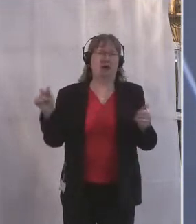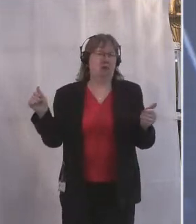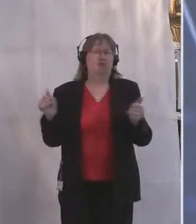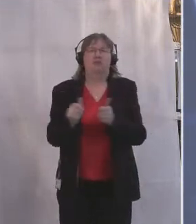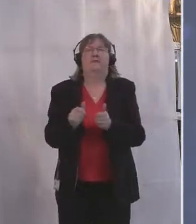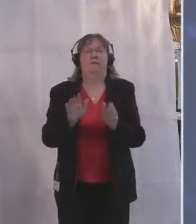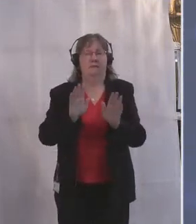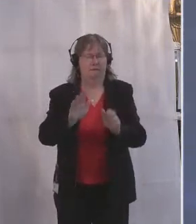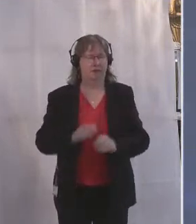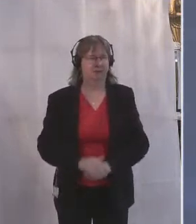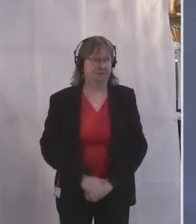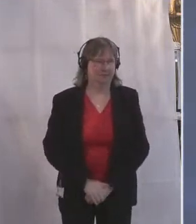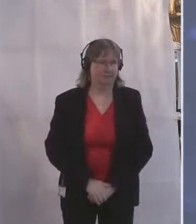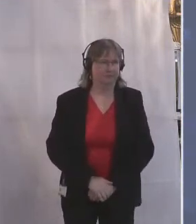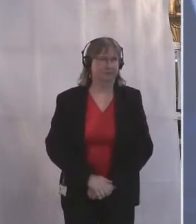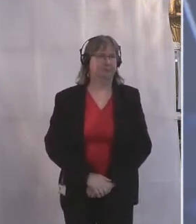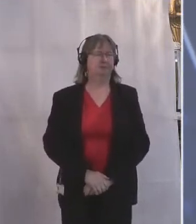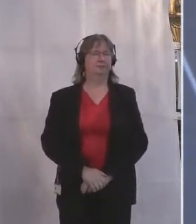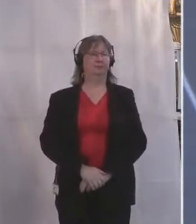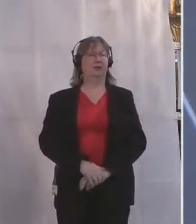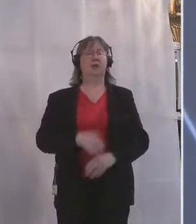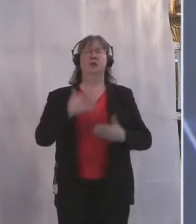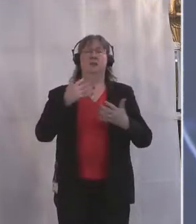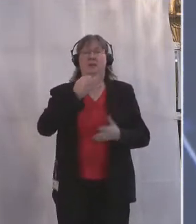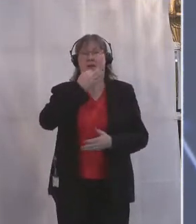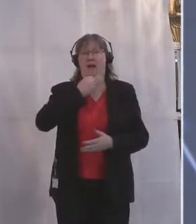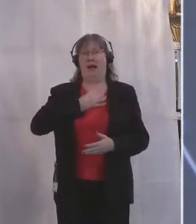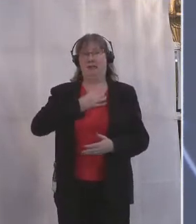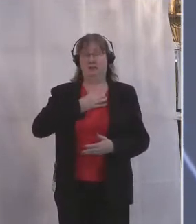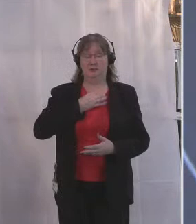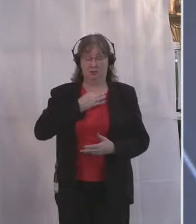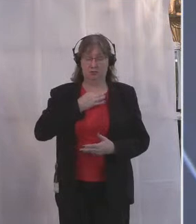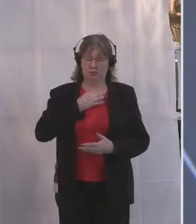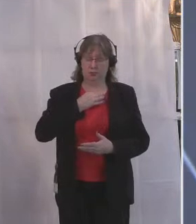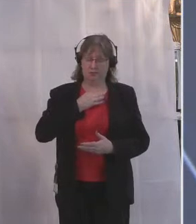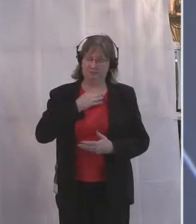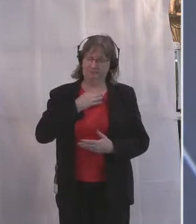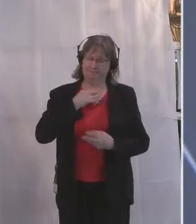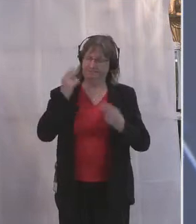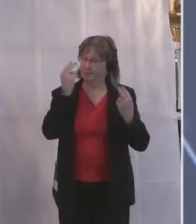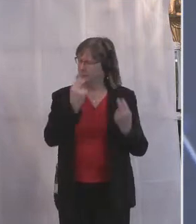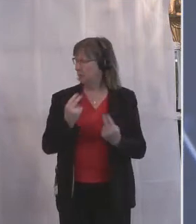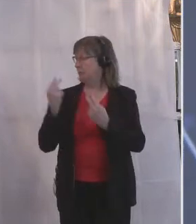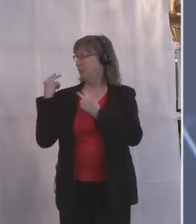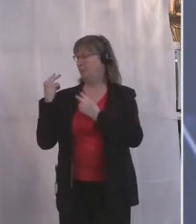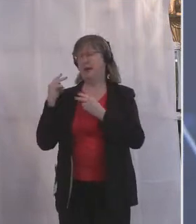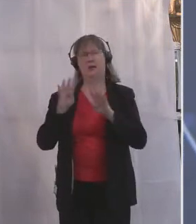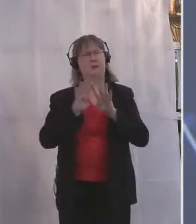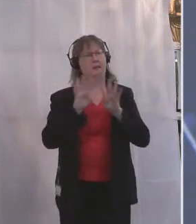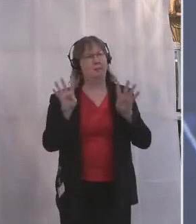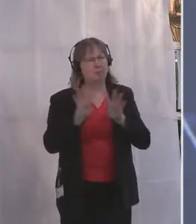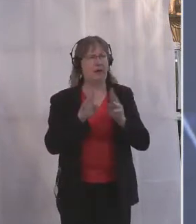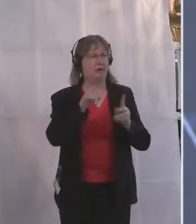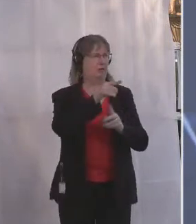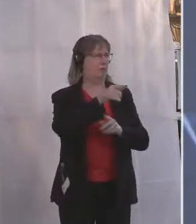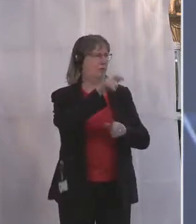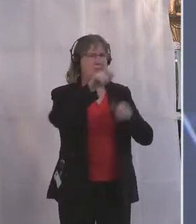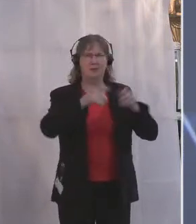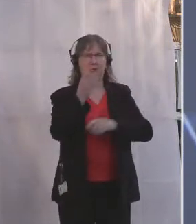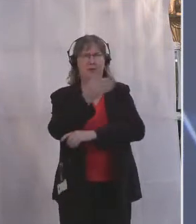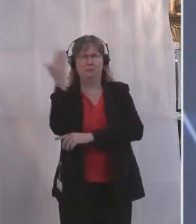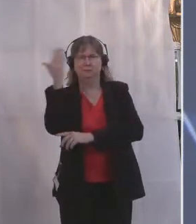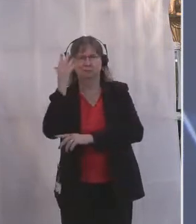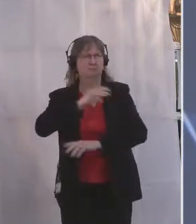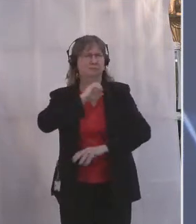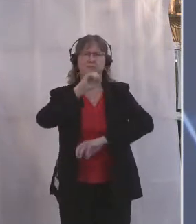quick as possible. So one of the things that I was asked to do was to close today and reflect on all the great panels, the inspirational speakers,